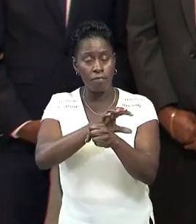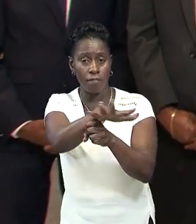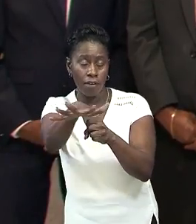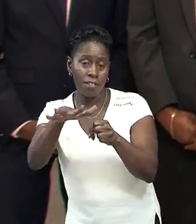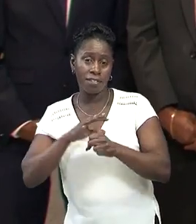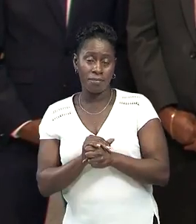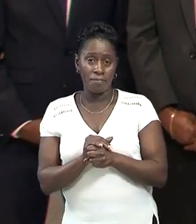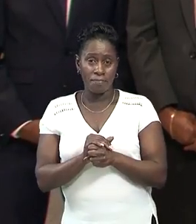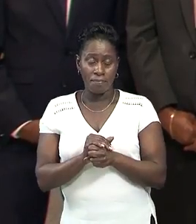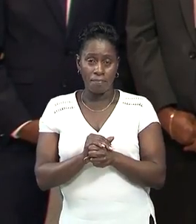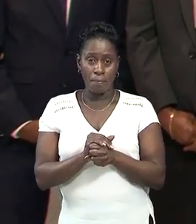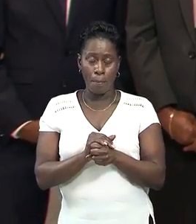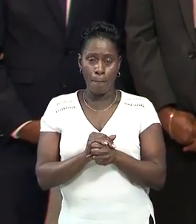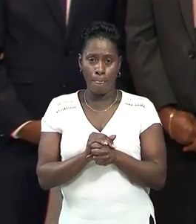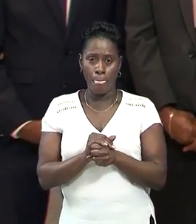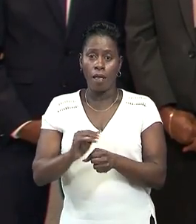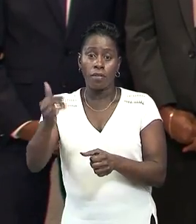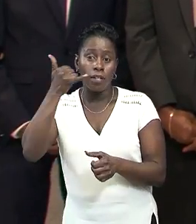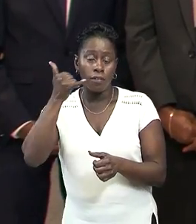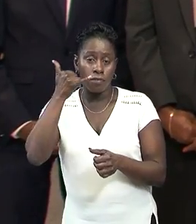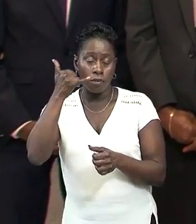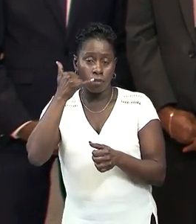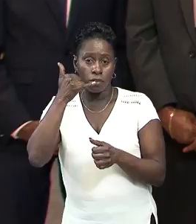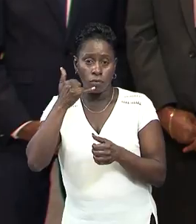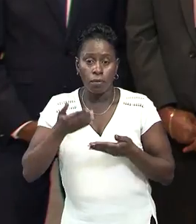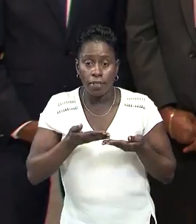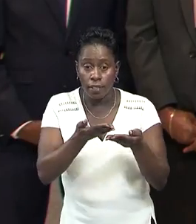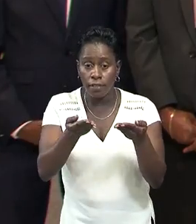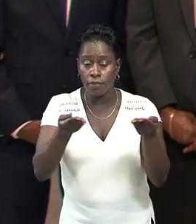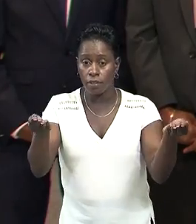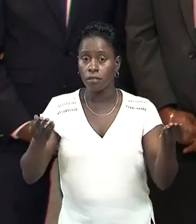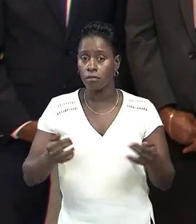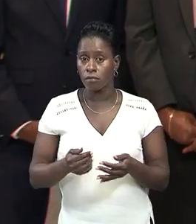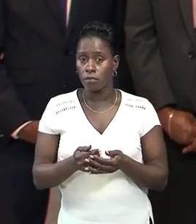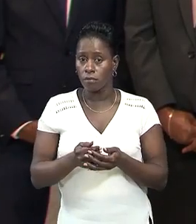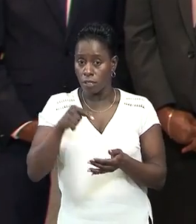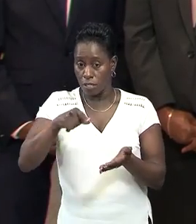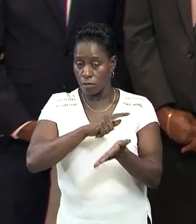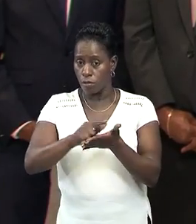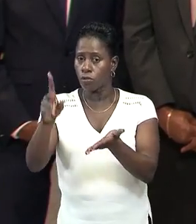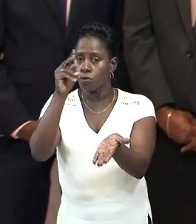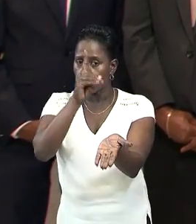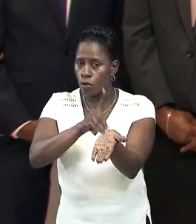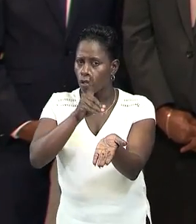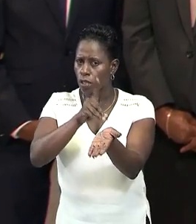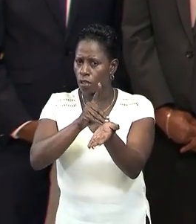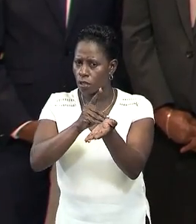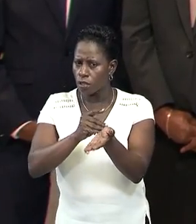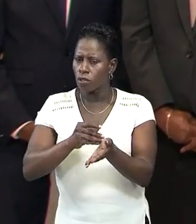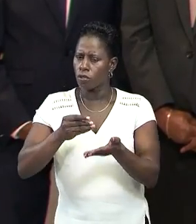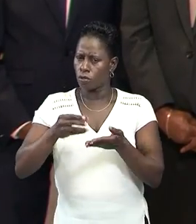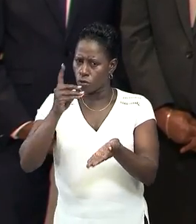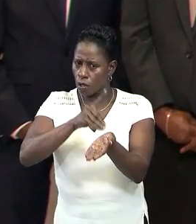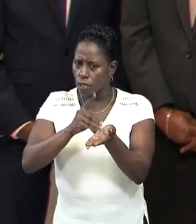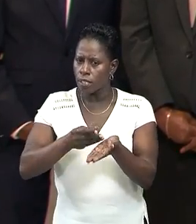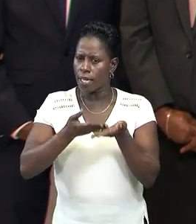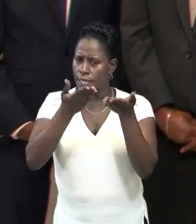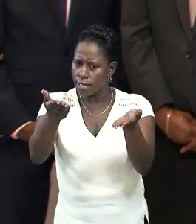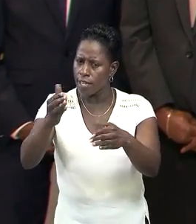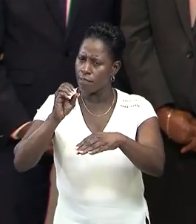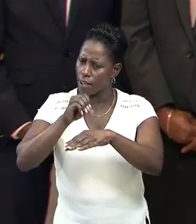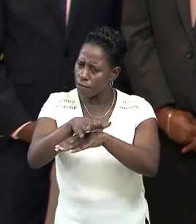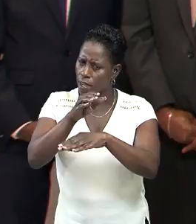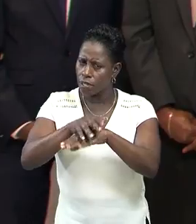COVID-19. Mobile telephones will be made available from this week to physicians to provide medical advice via